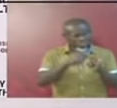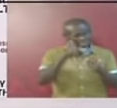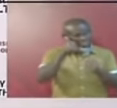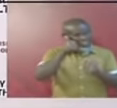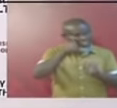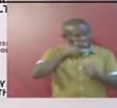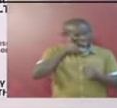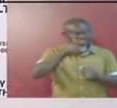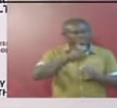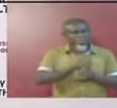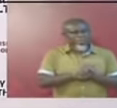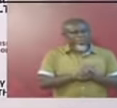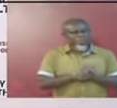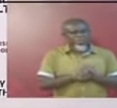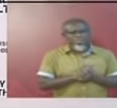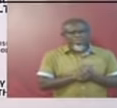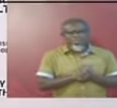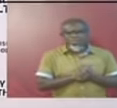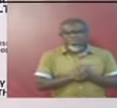please.